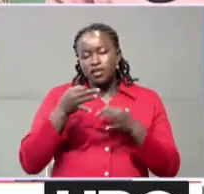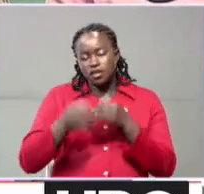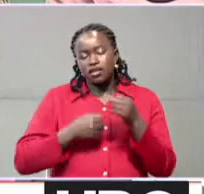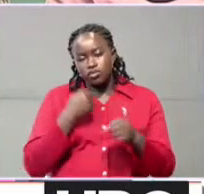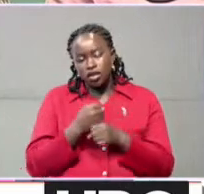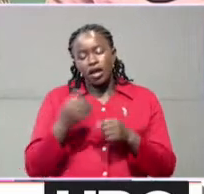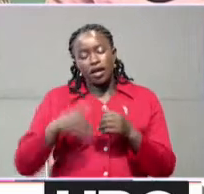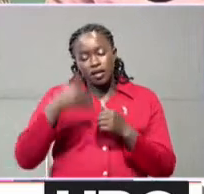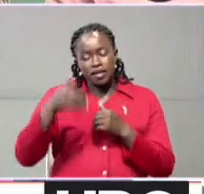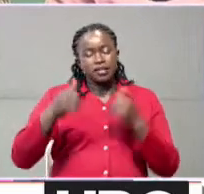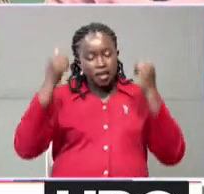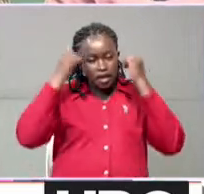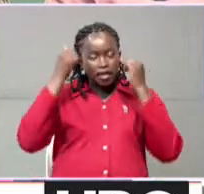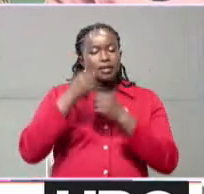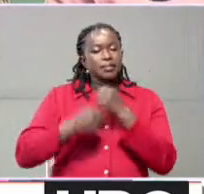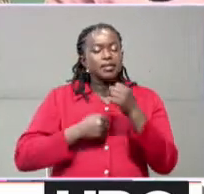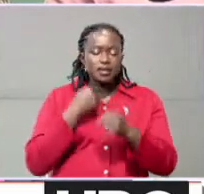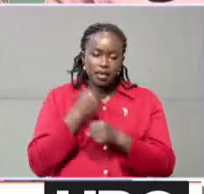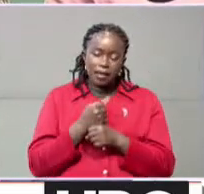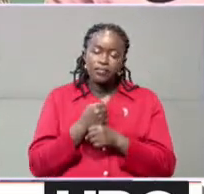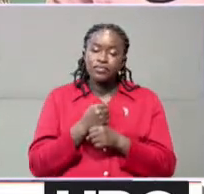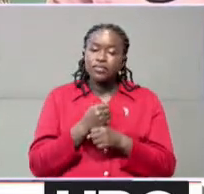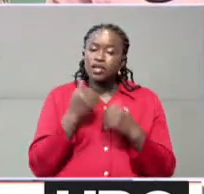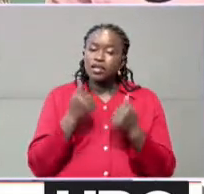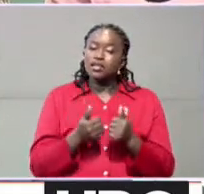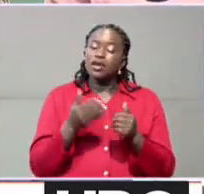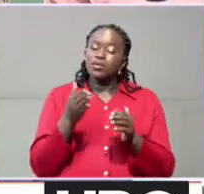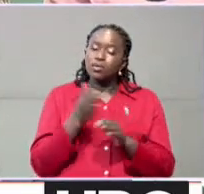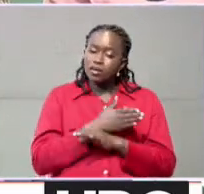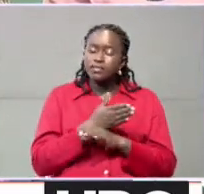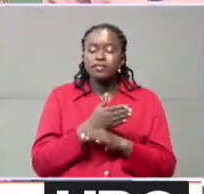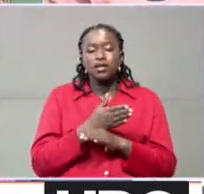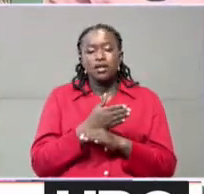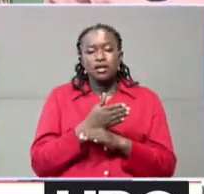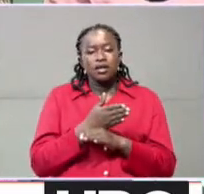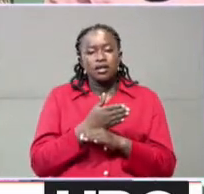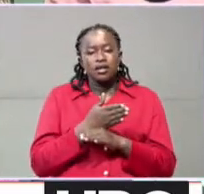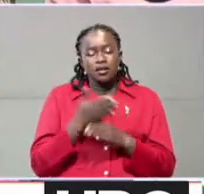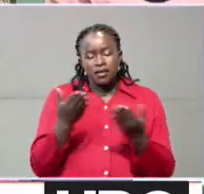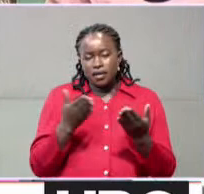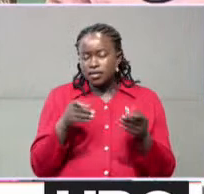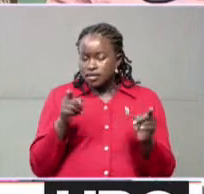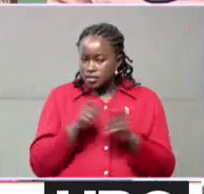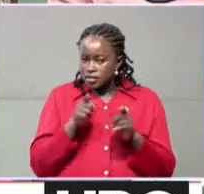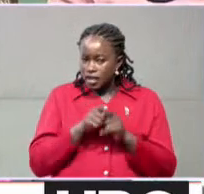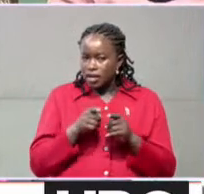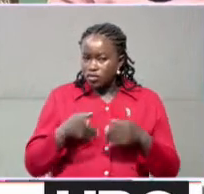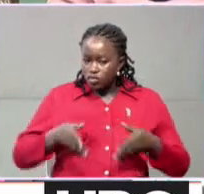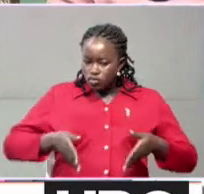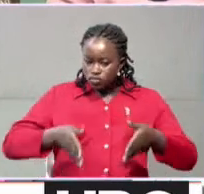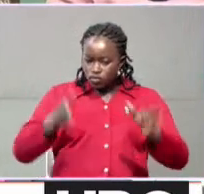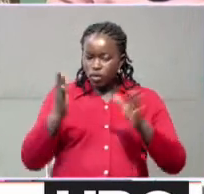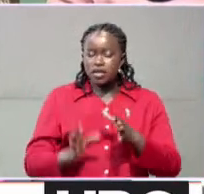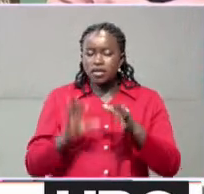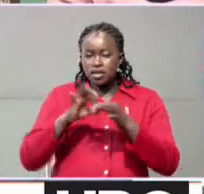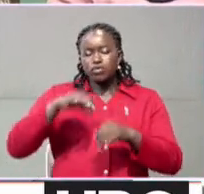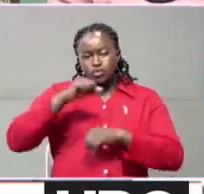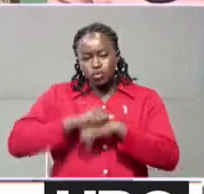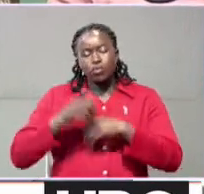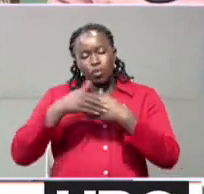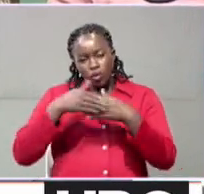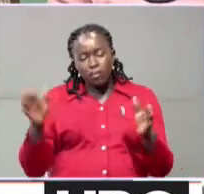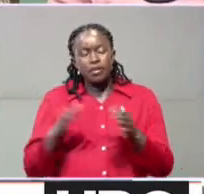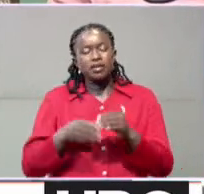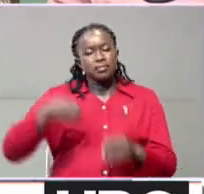academic year the earlier plan for direct road leading to the school be opened immediately electricity and